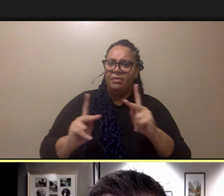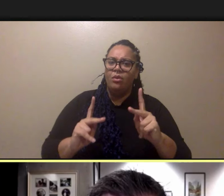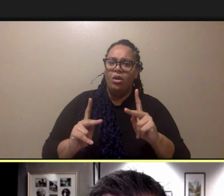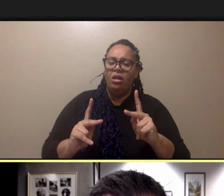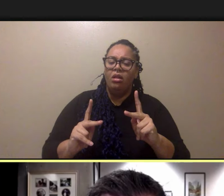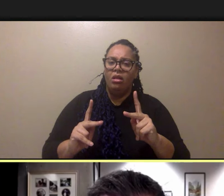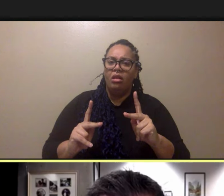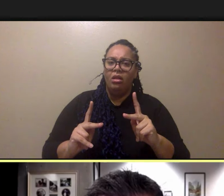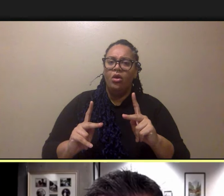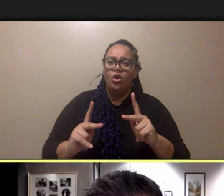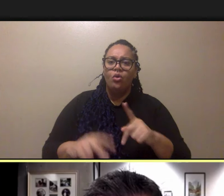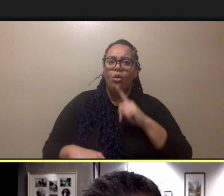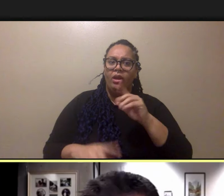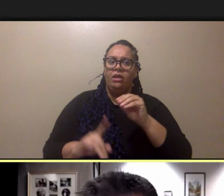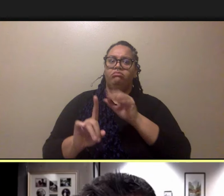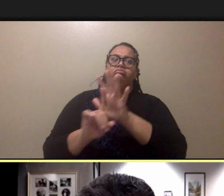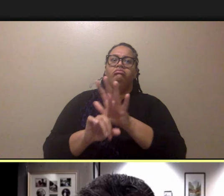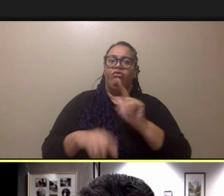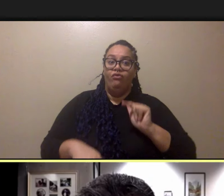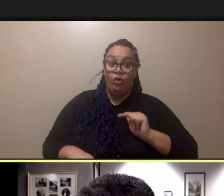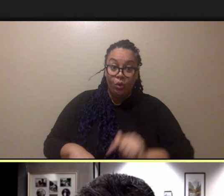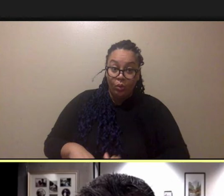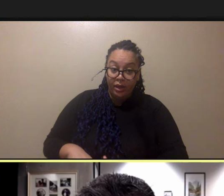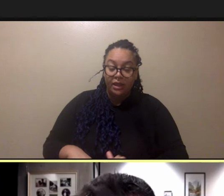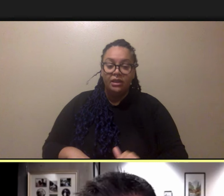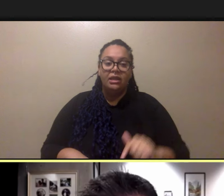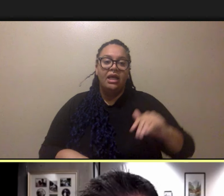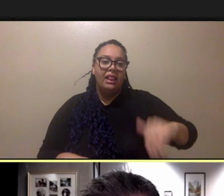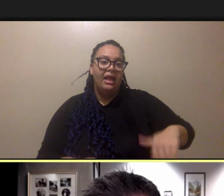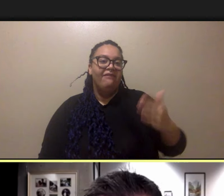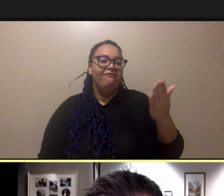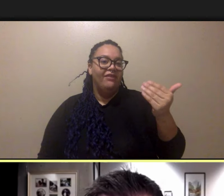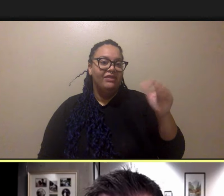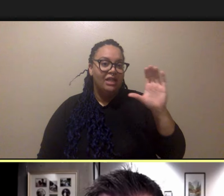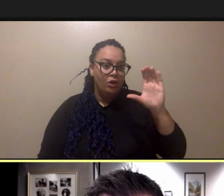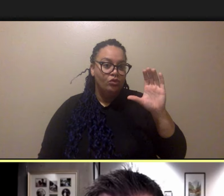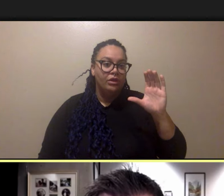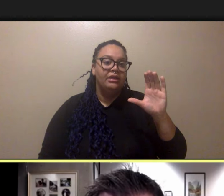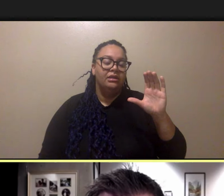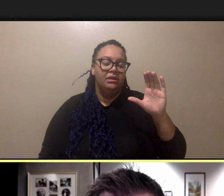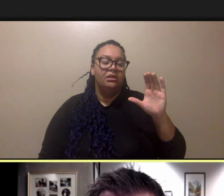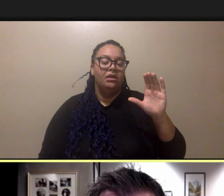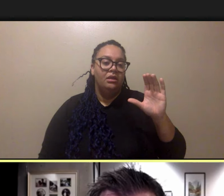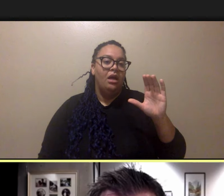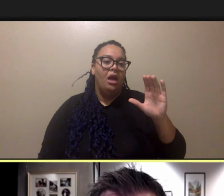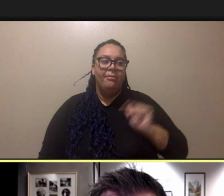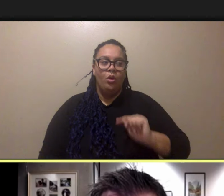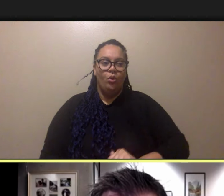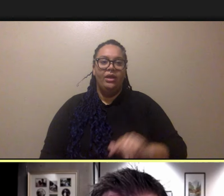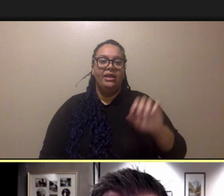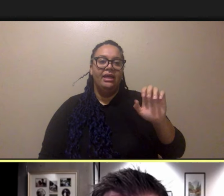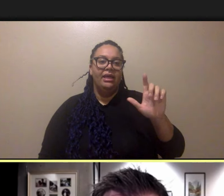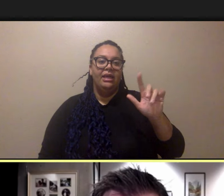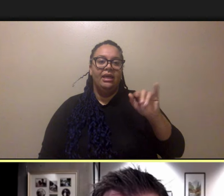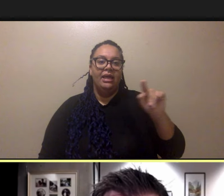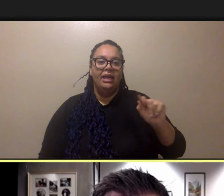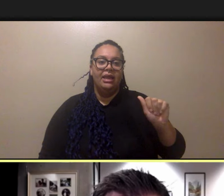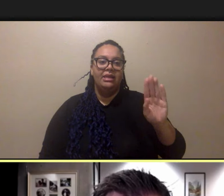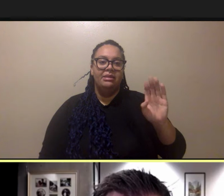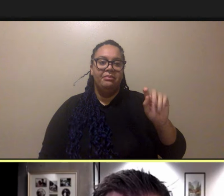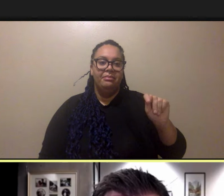the queen in the late 1500s, Queen Elizabeth. And two of them were